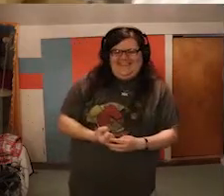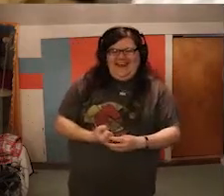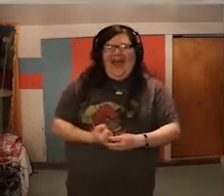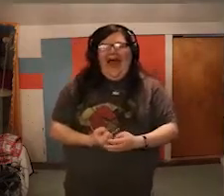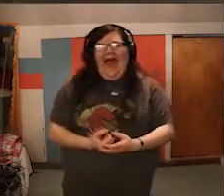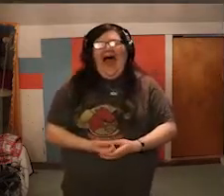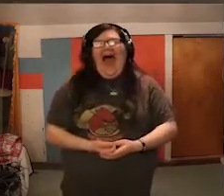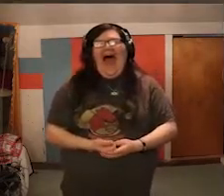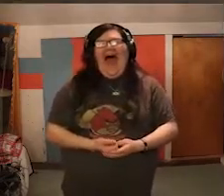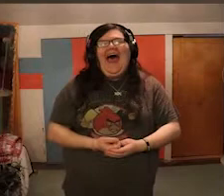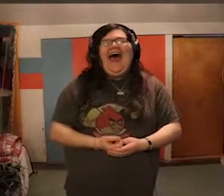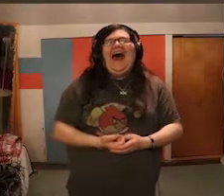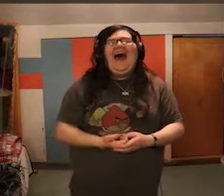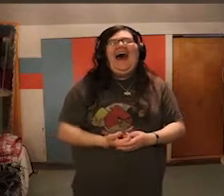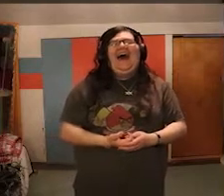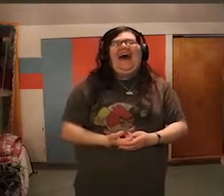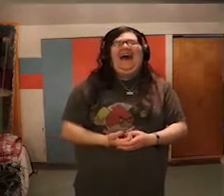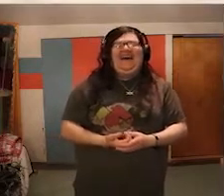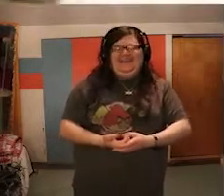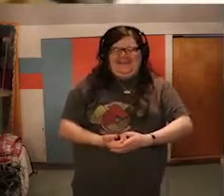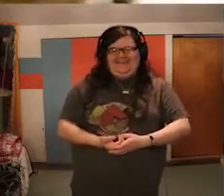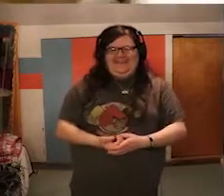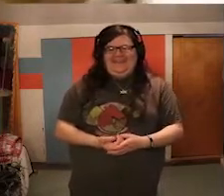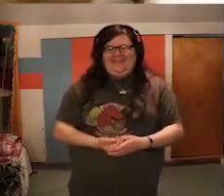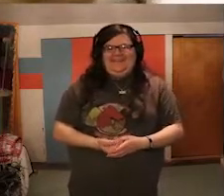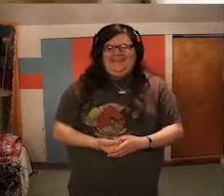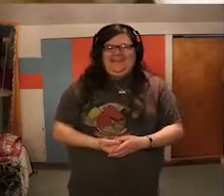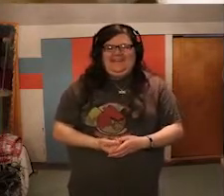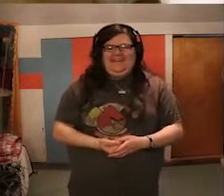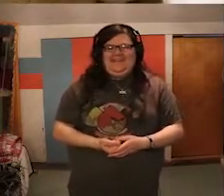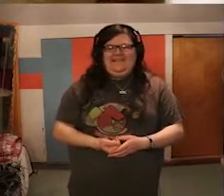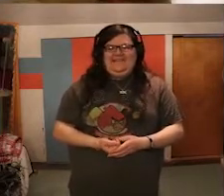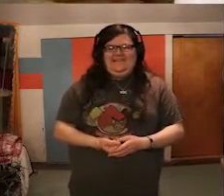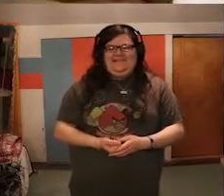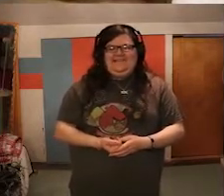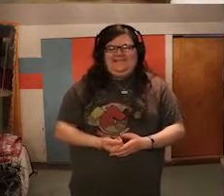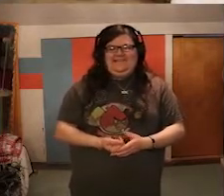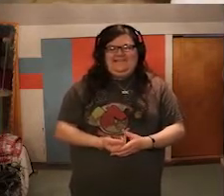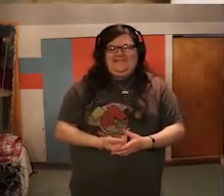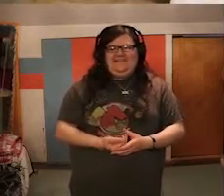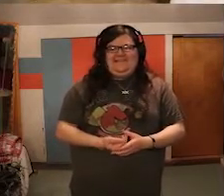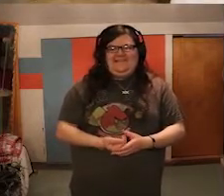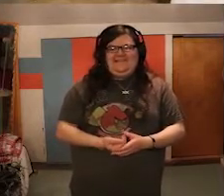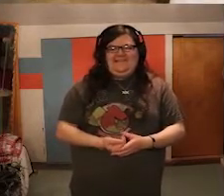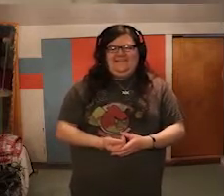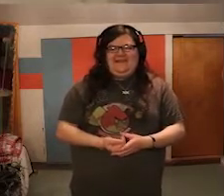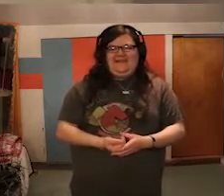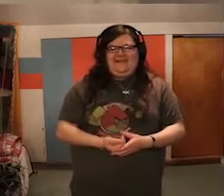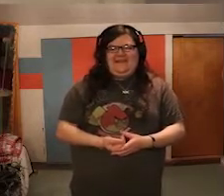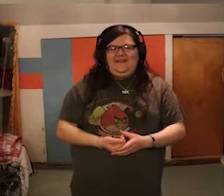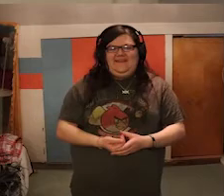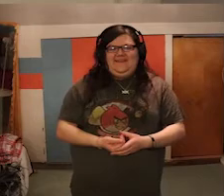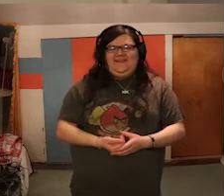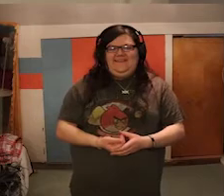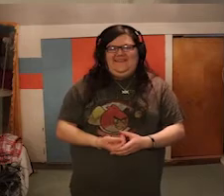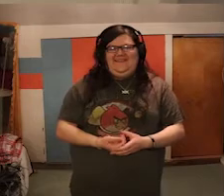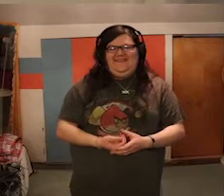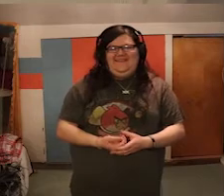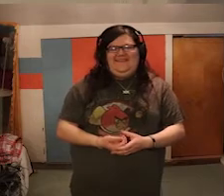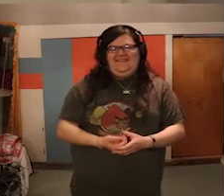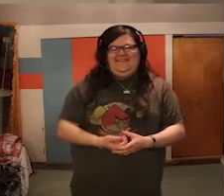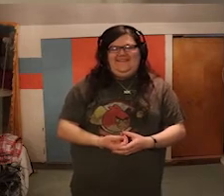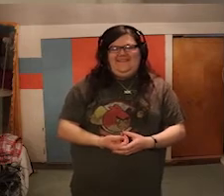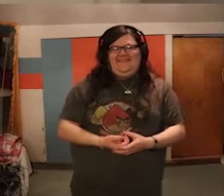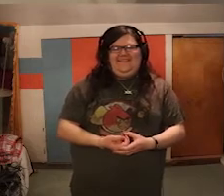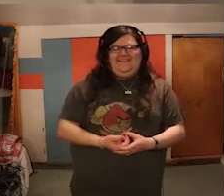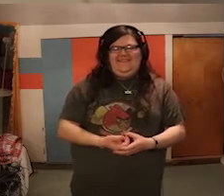song. I'm not serenading you with a song. But I want you to write a song that I can, like, for my EP. She knows the one. She knows the one in the